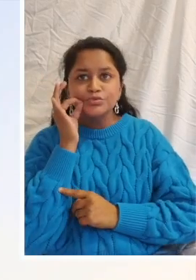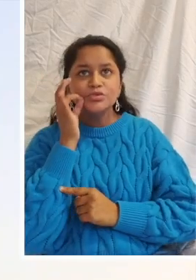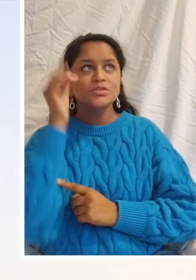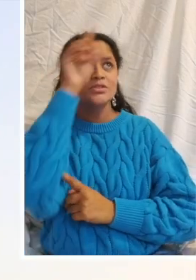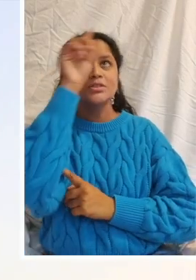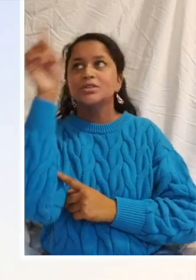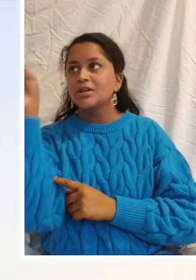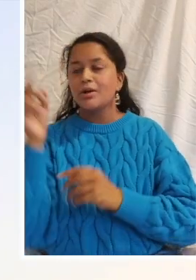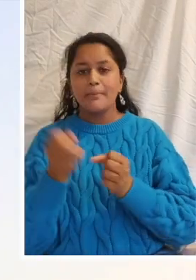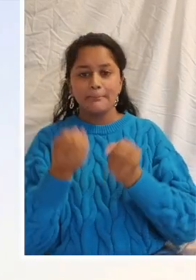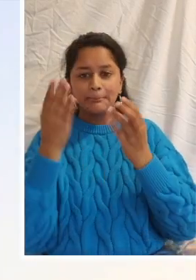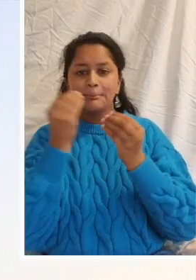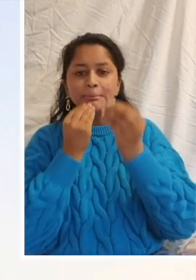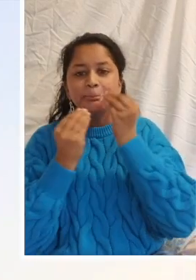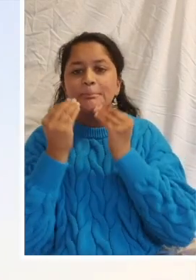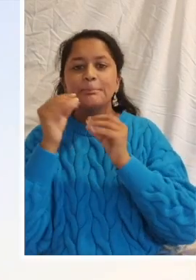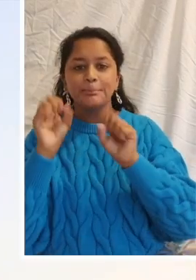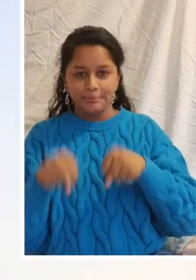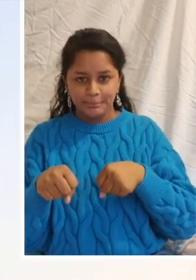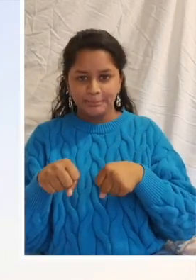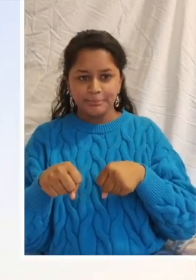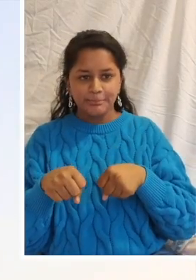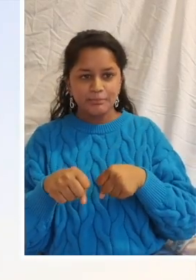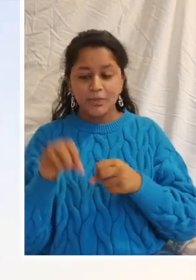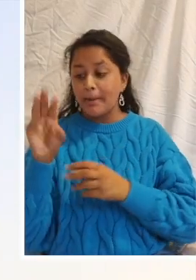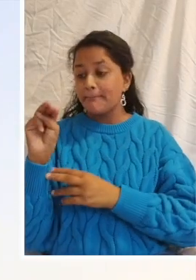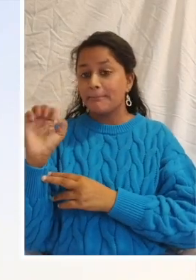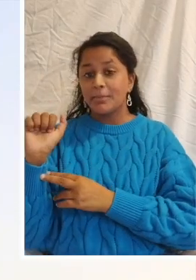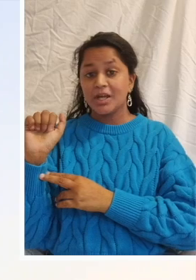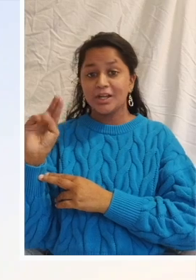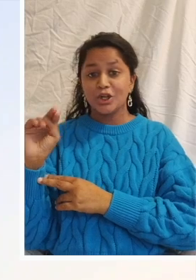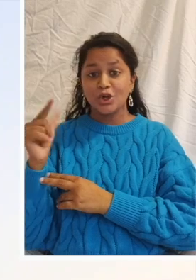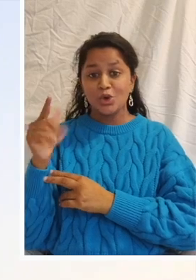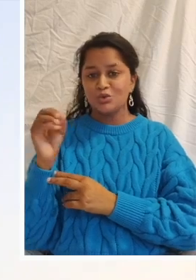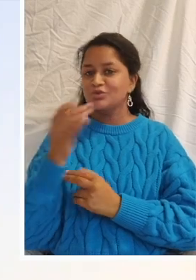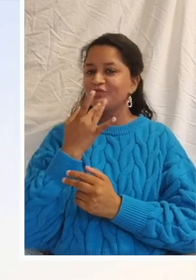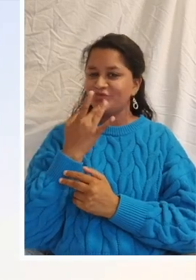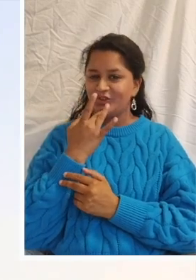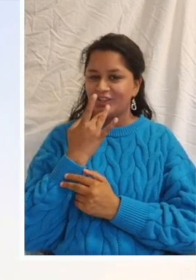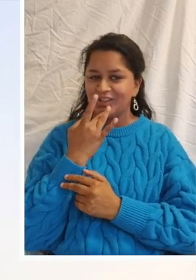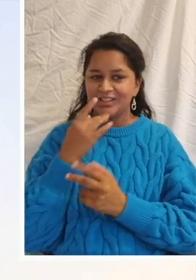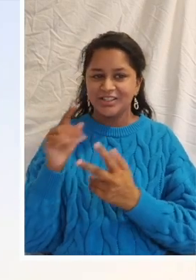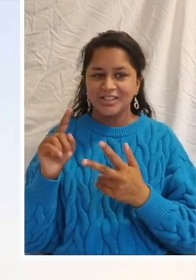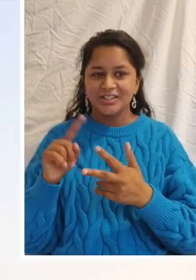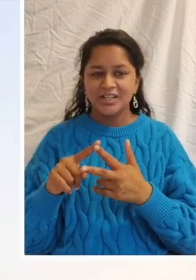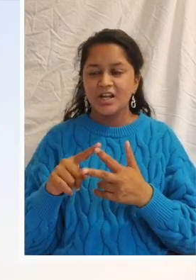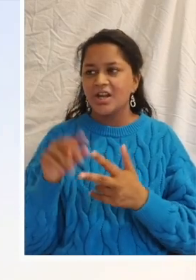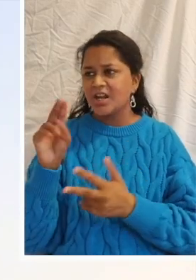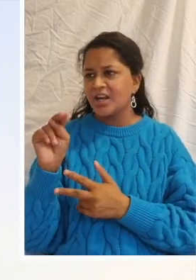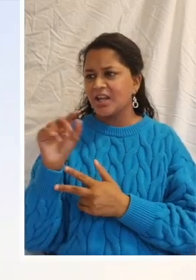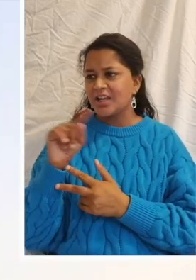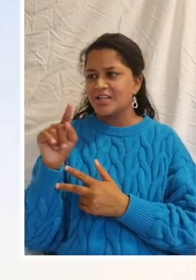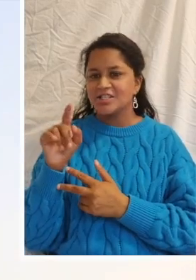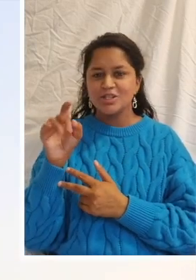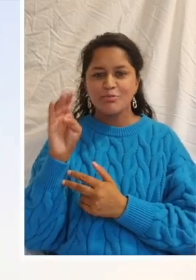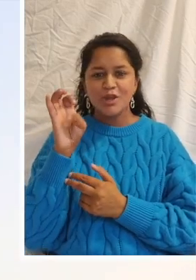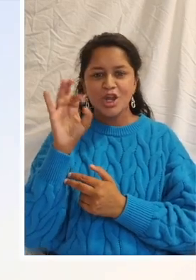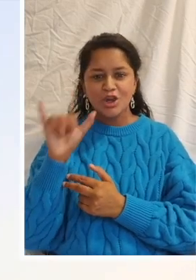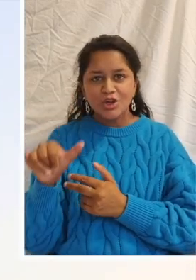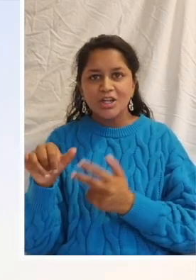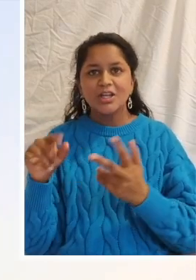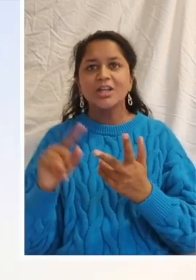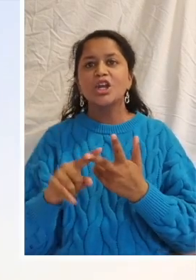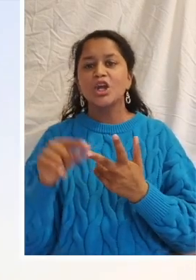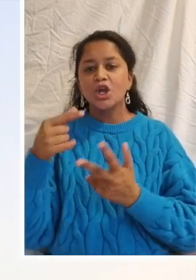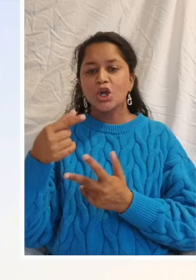provides protection from predators. And then when they and there's plenty of trees from with fruit which they can eat. So for